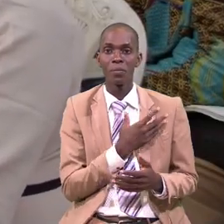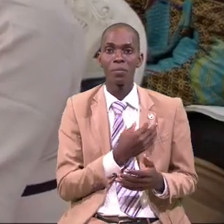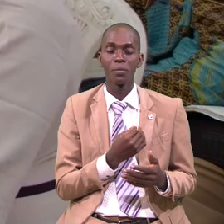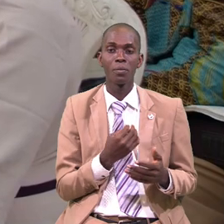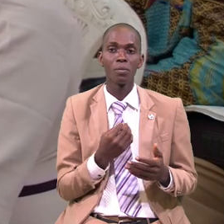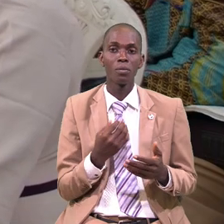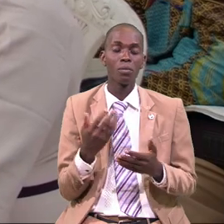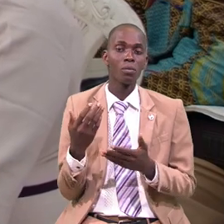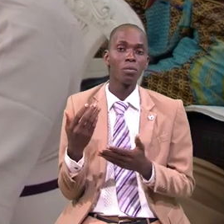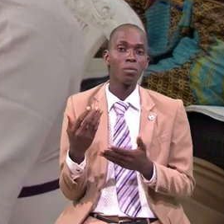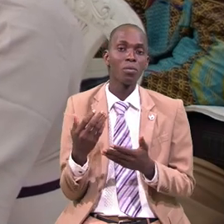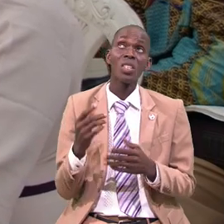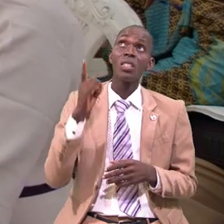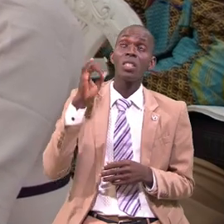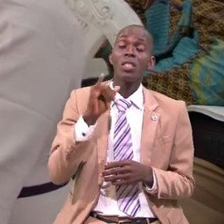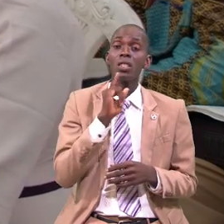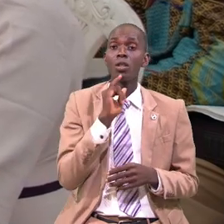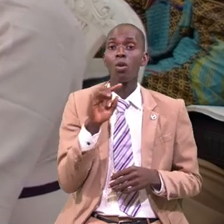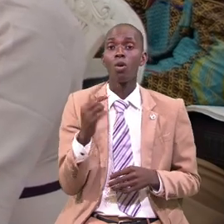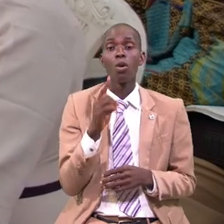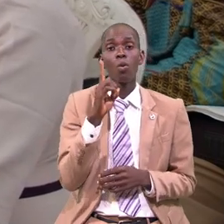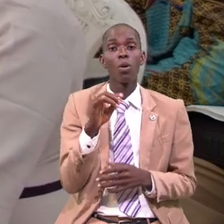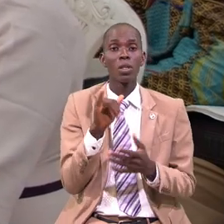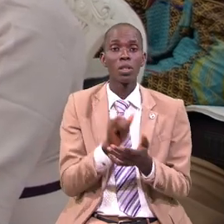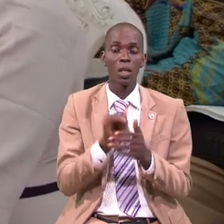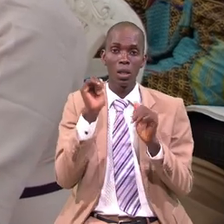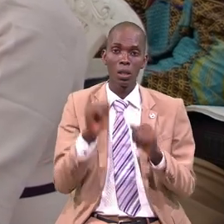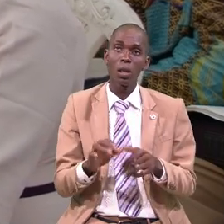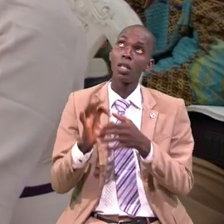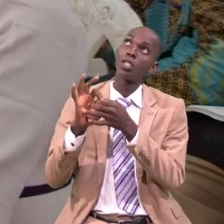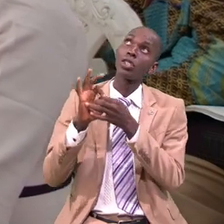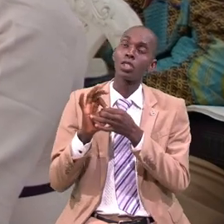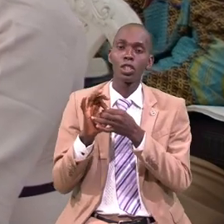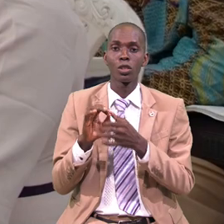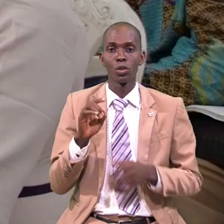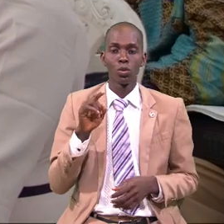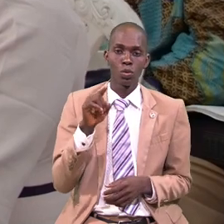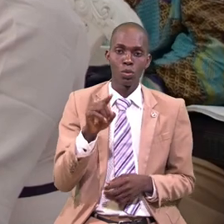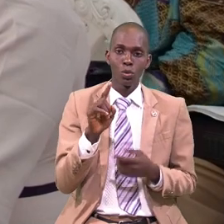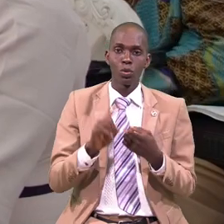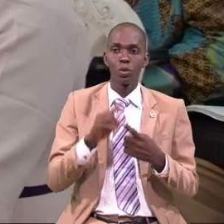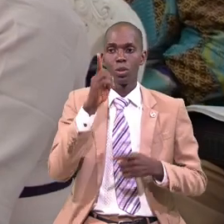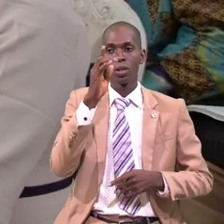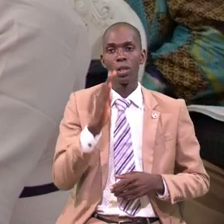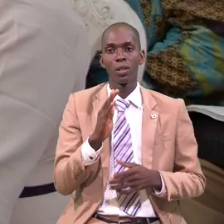is the only one that can reconcile you unto God.